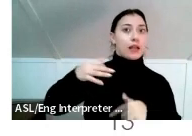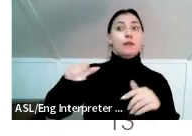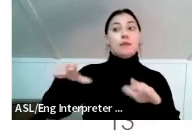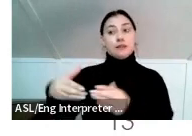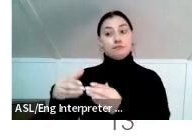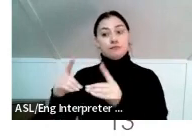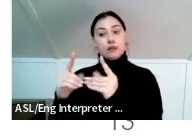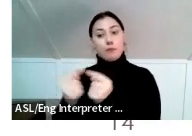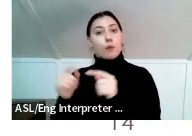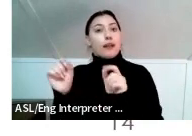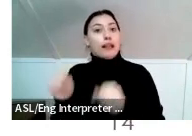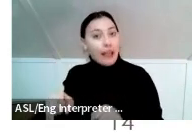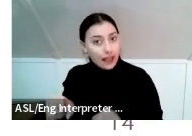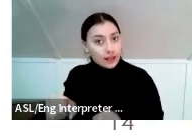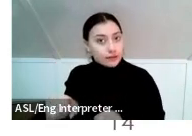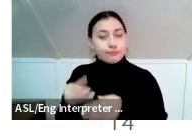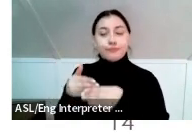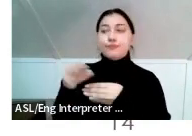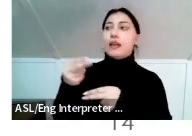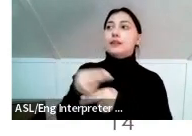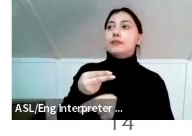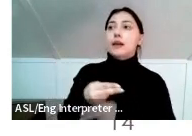slide.